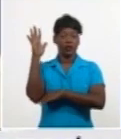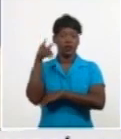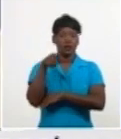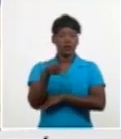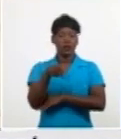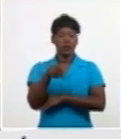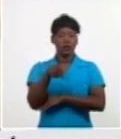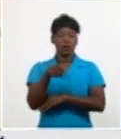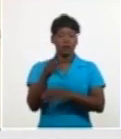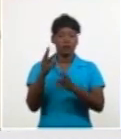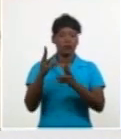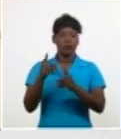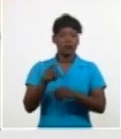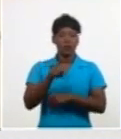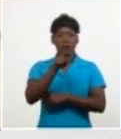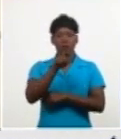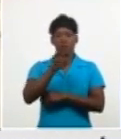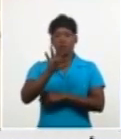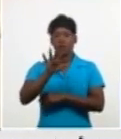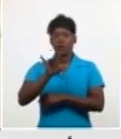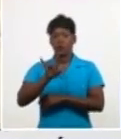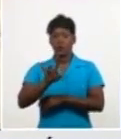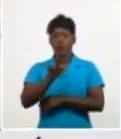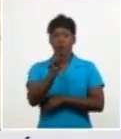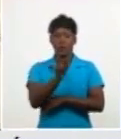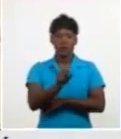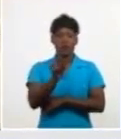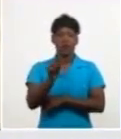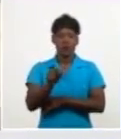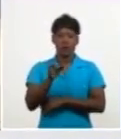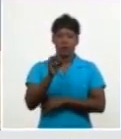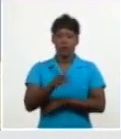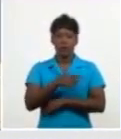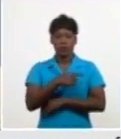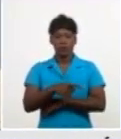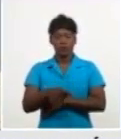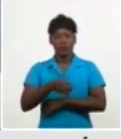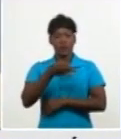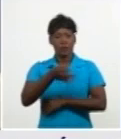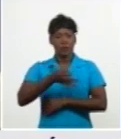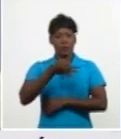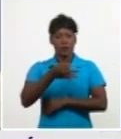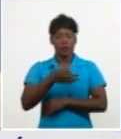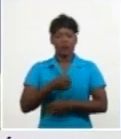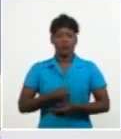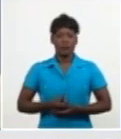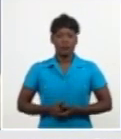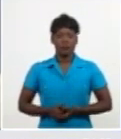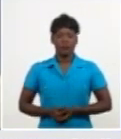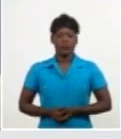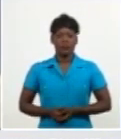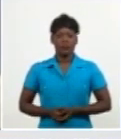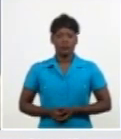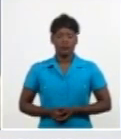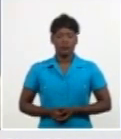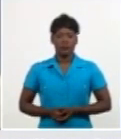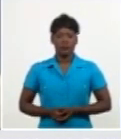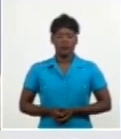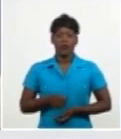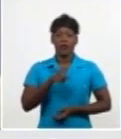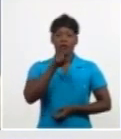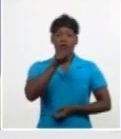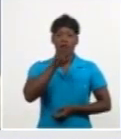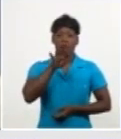No cases diagnosed yesterday had a source of infection abroad. Thus, the number 159